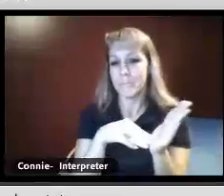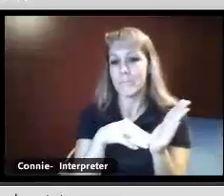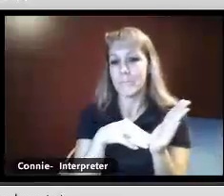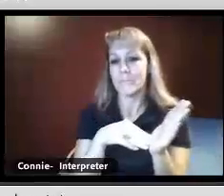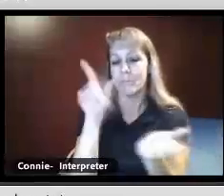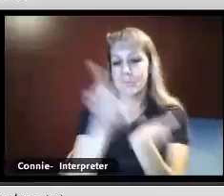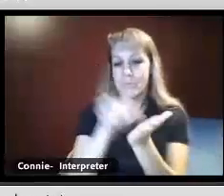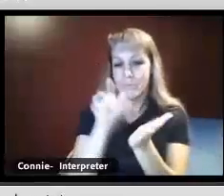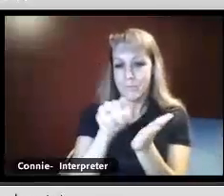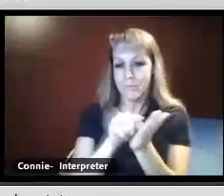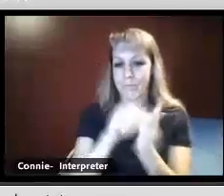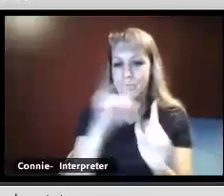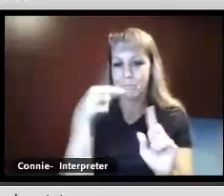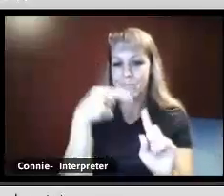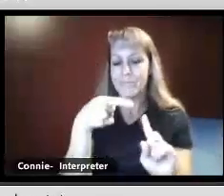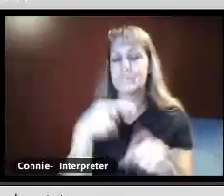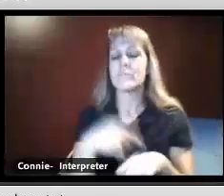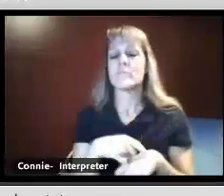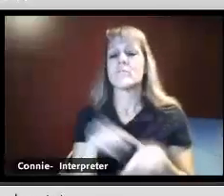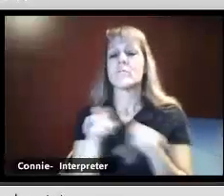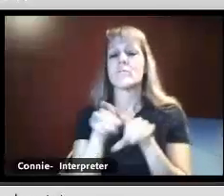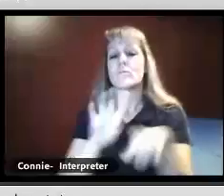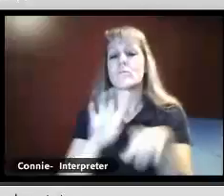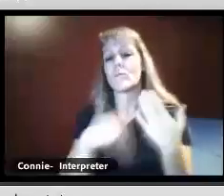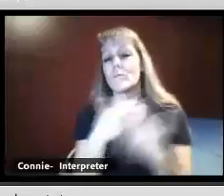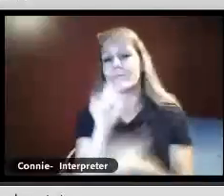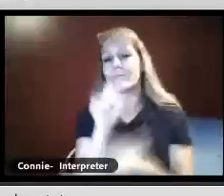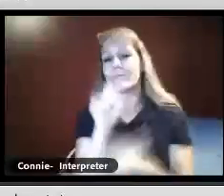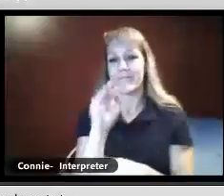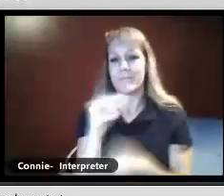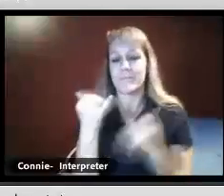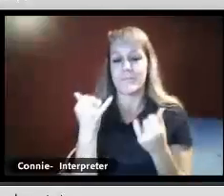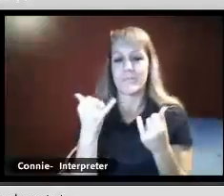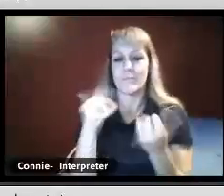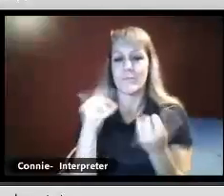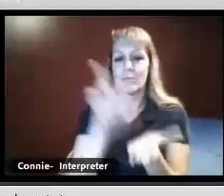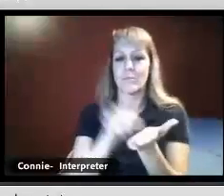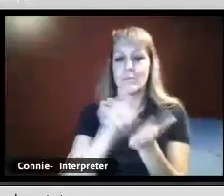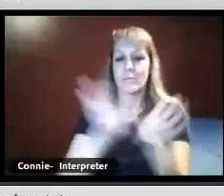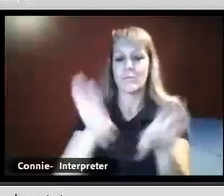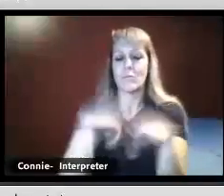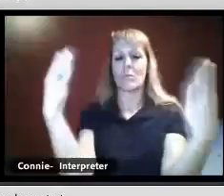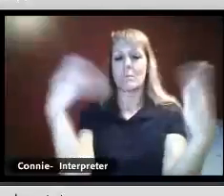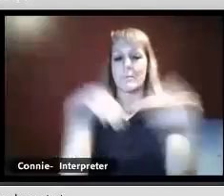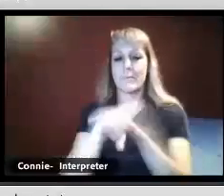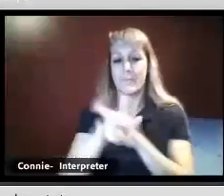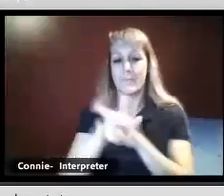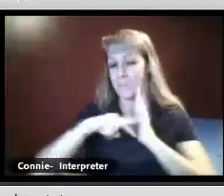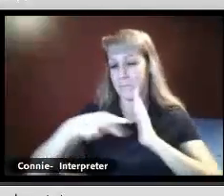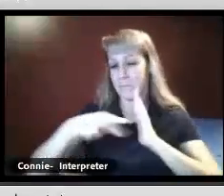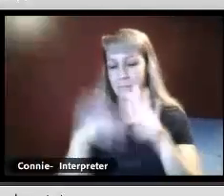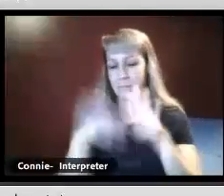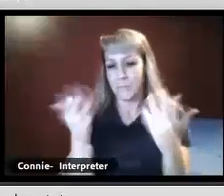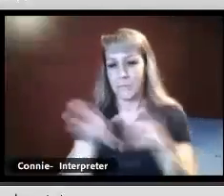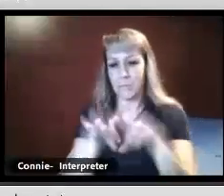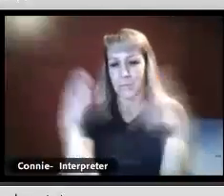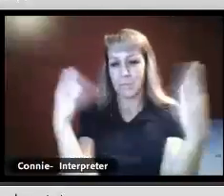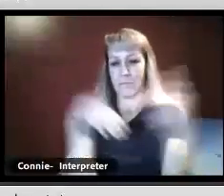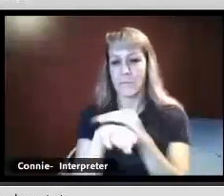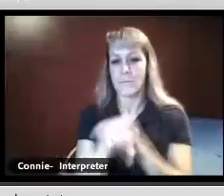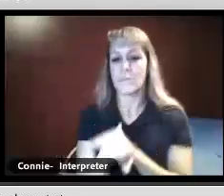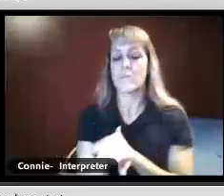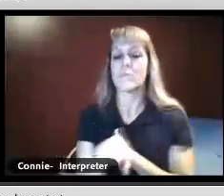publications in particular, but in all aspects of STEM, are being published open access. What does that mean? It means that while they